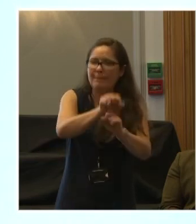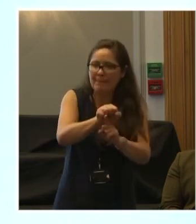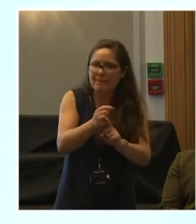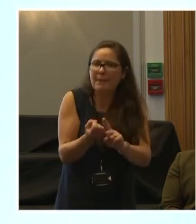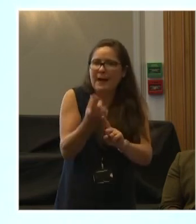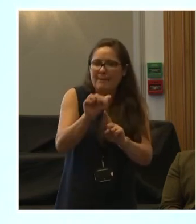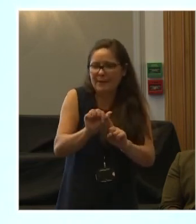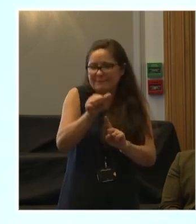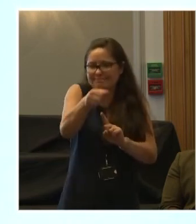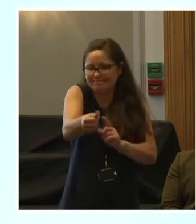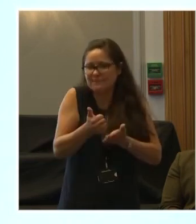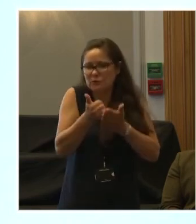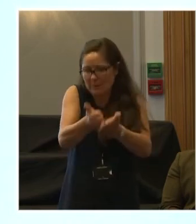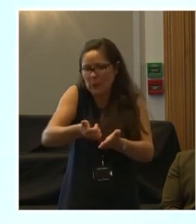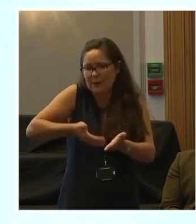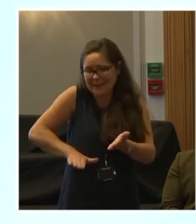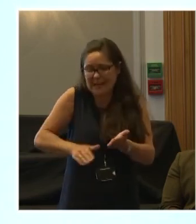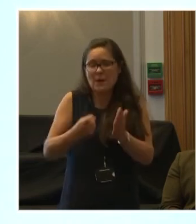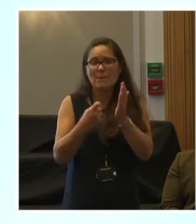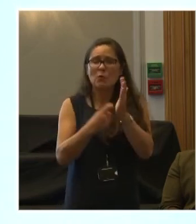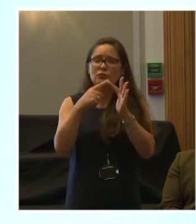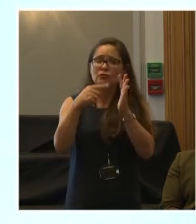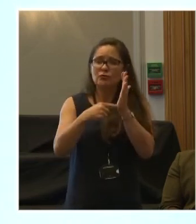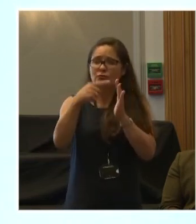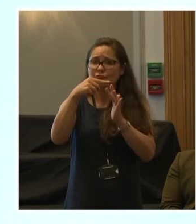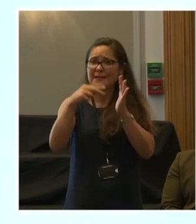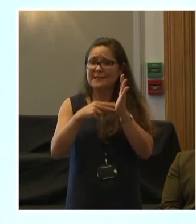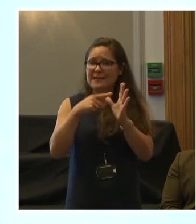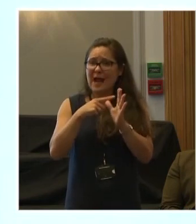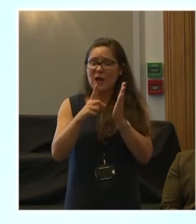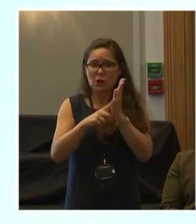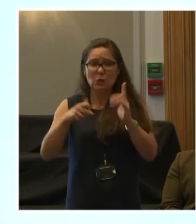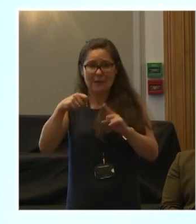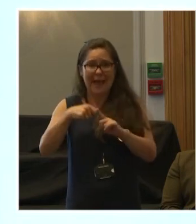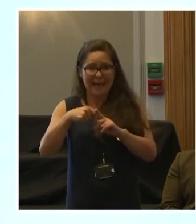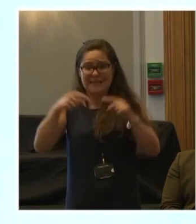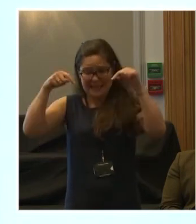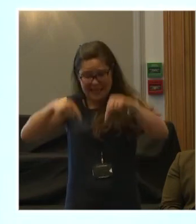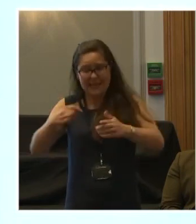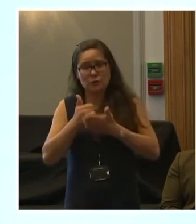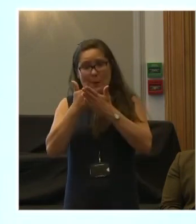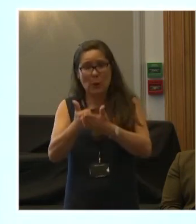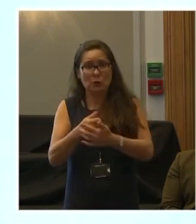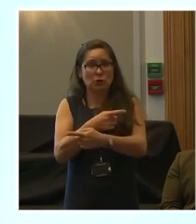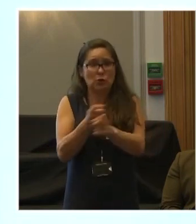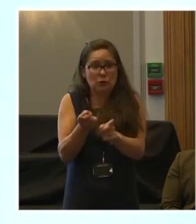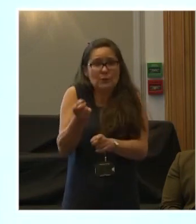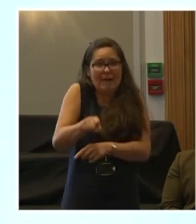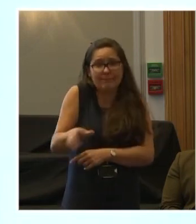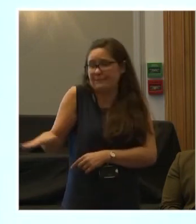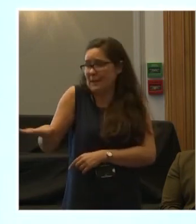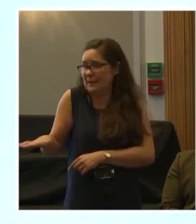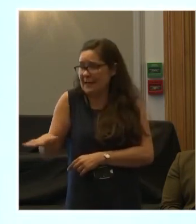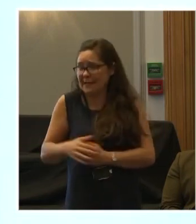that Retina UK here is here to support you and your family is another thing that we will be looking at. We know we get